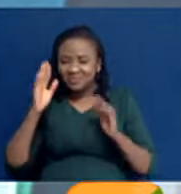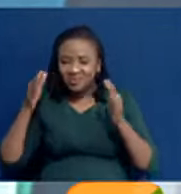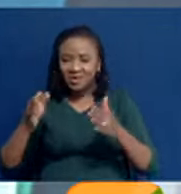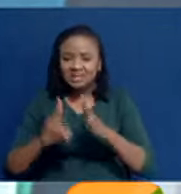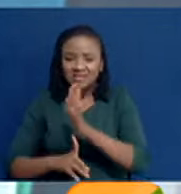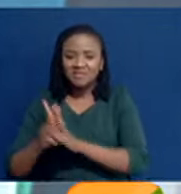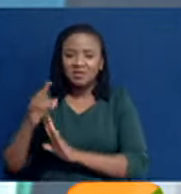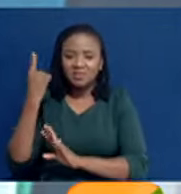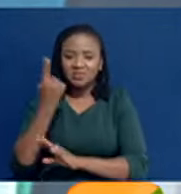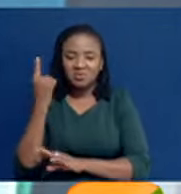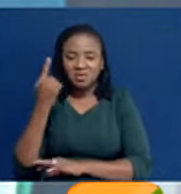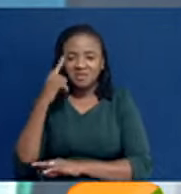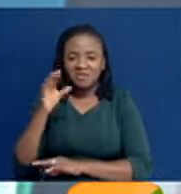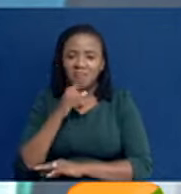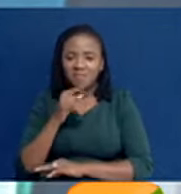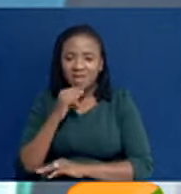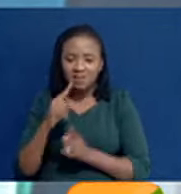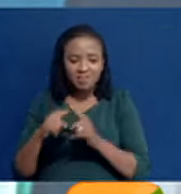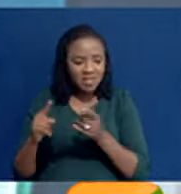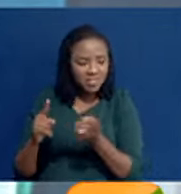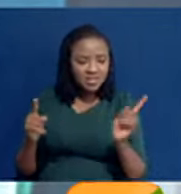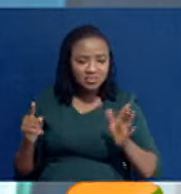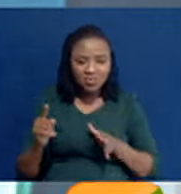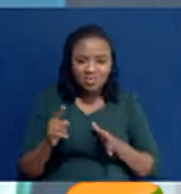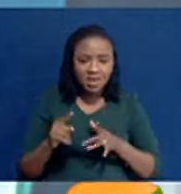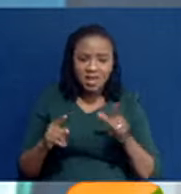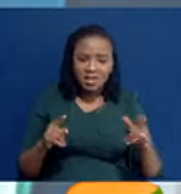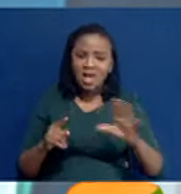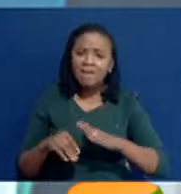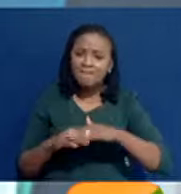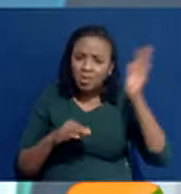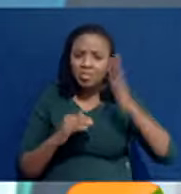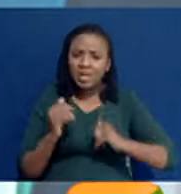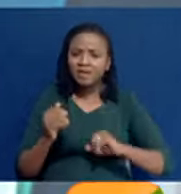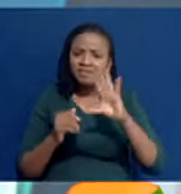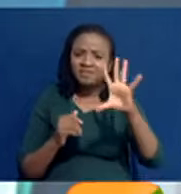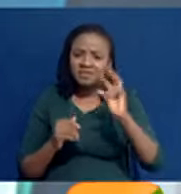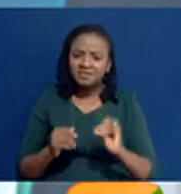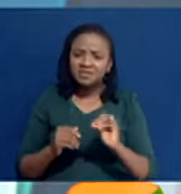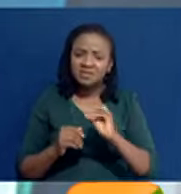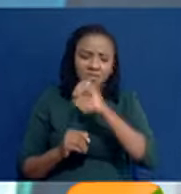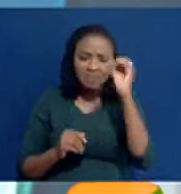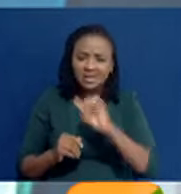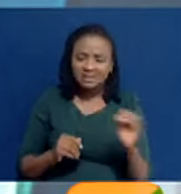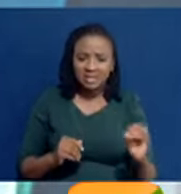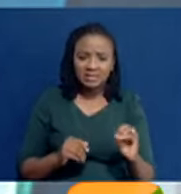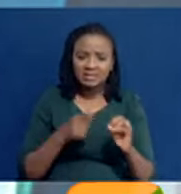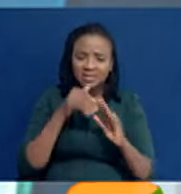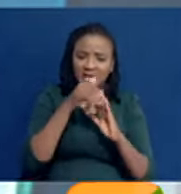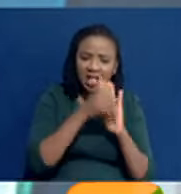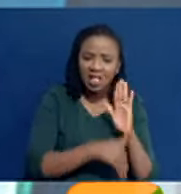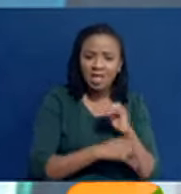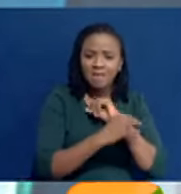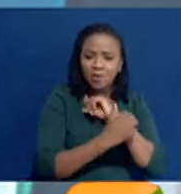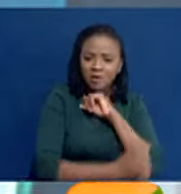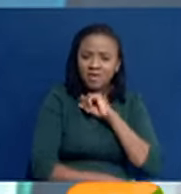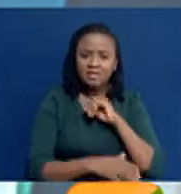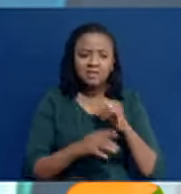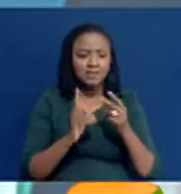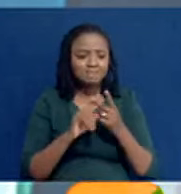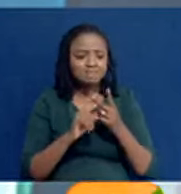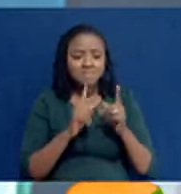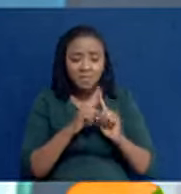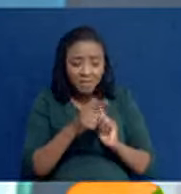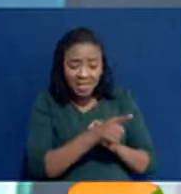when a big portion of that is either wallowing in poverty, or they're the